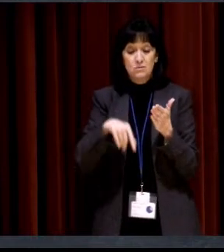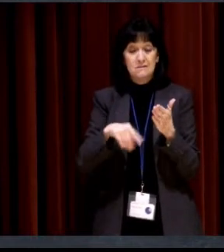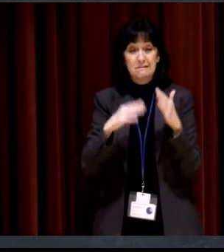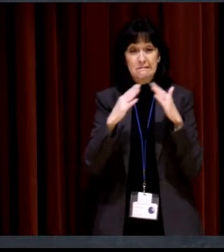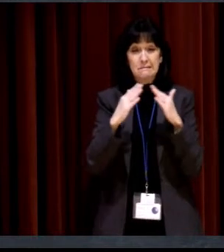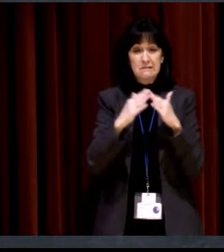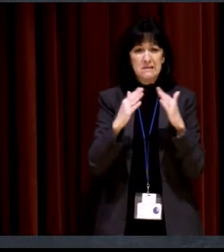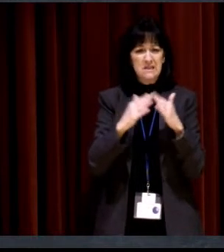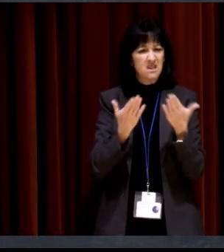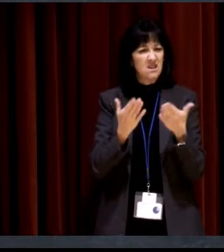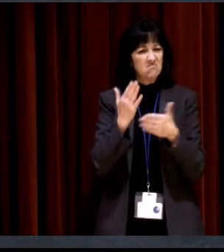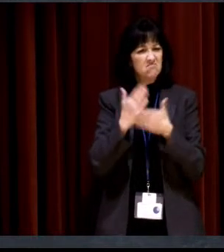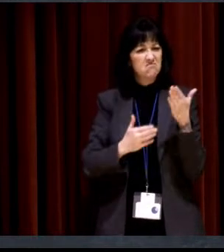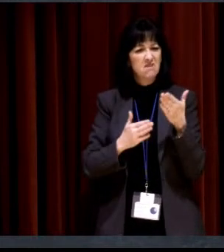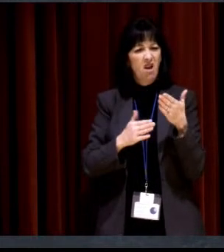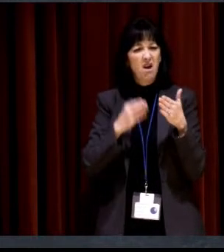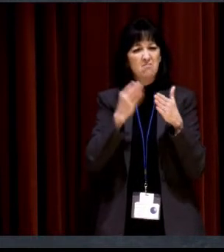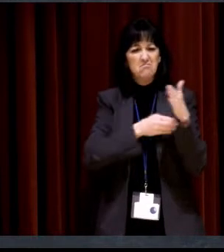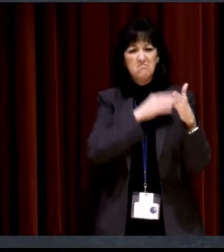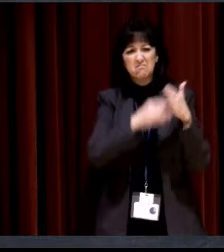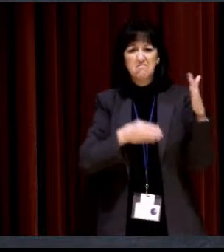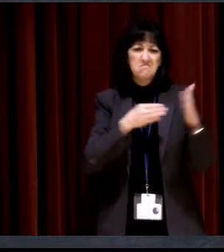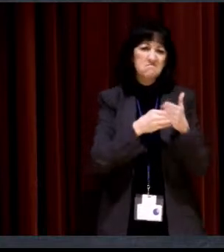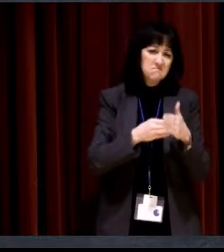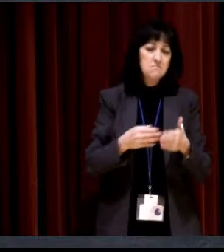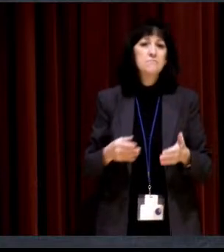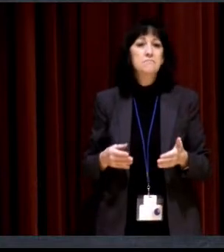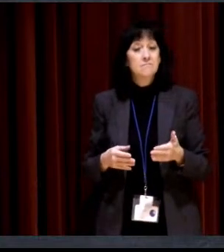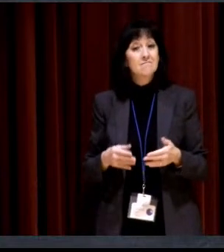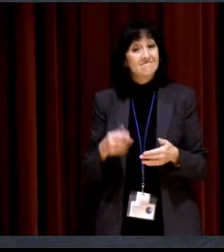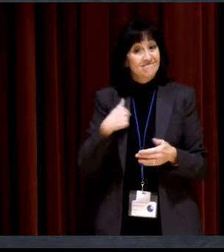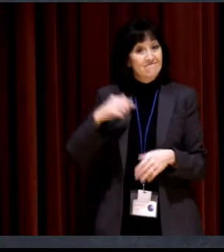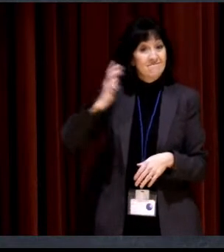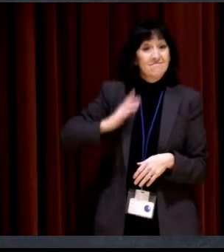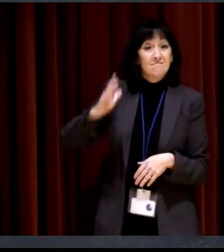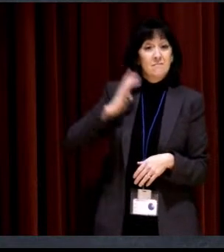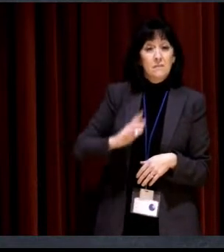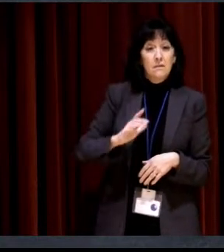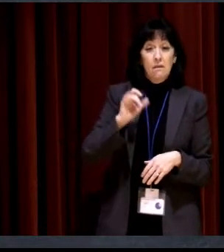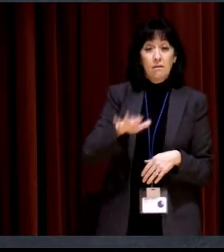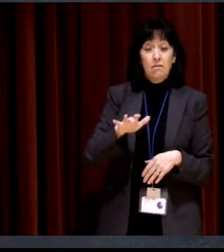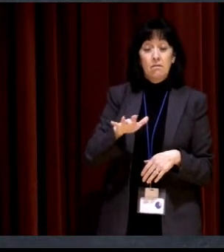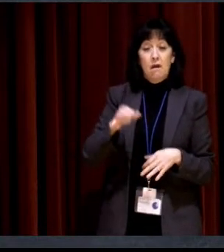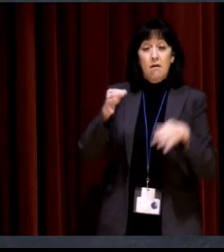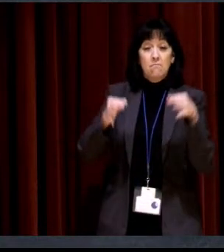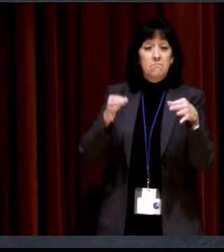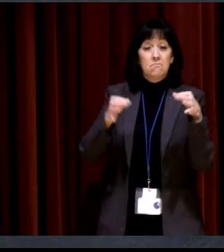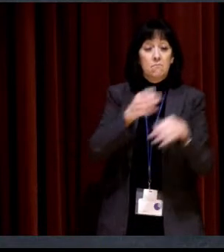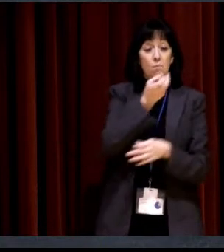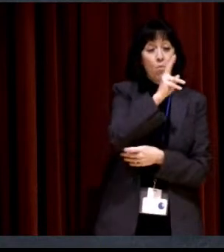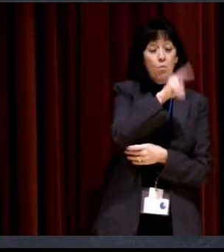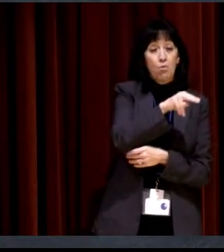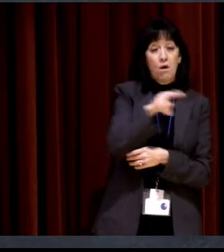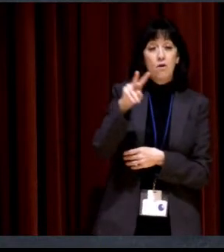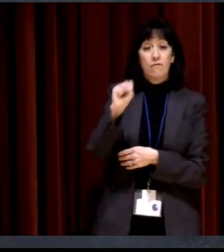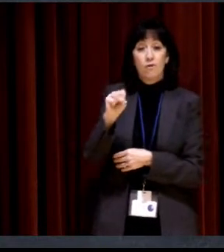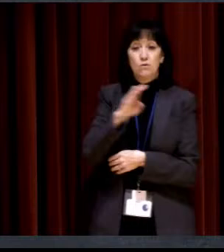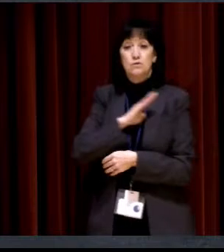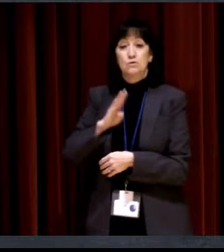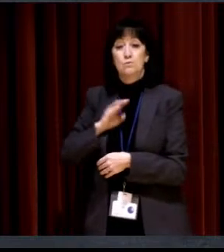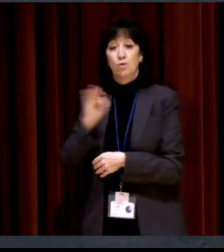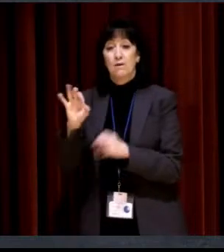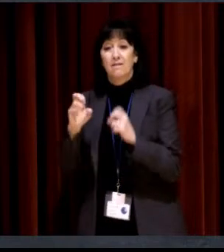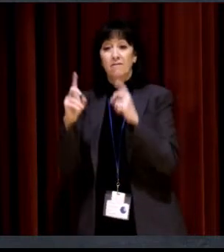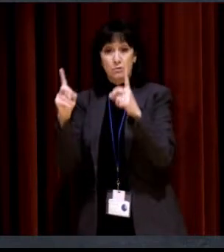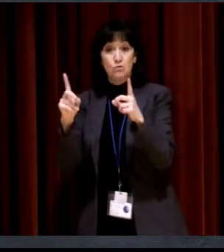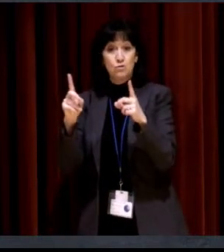actually a leader in desegregation through Brown versus Board of Education. Claymont High School, in the town where I grew up, was the first